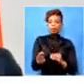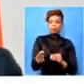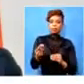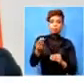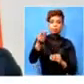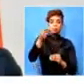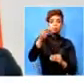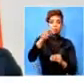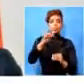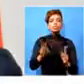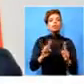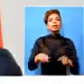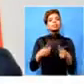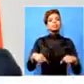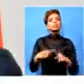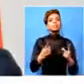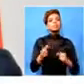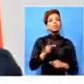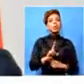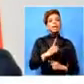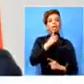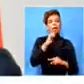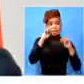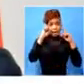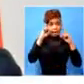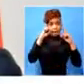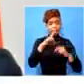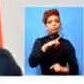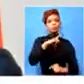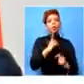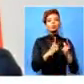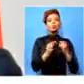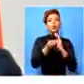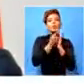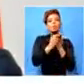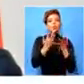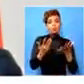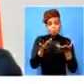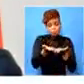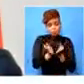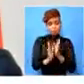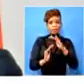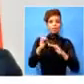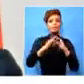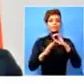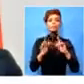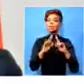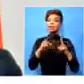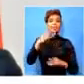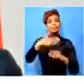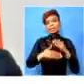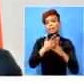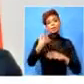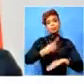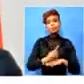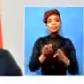alert doing a review of this facility. At the end of the day, the Alliance Political Council authored a